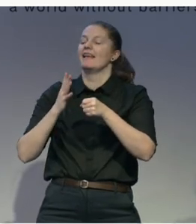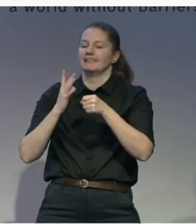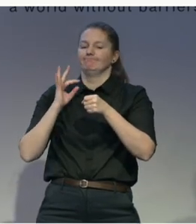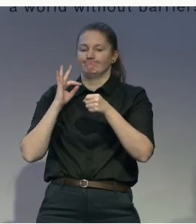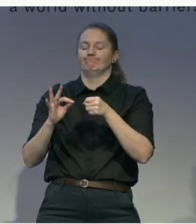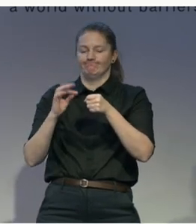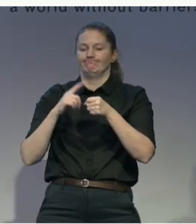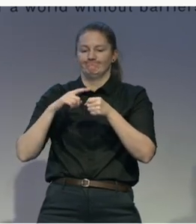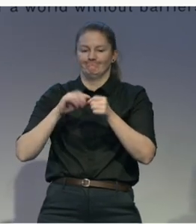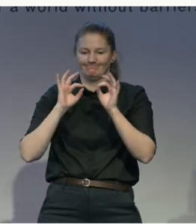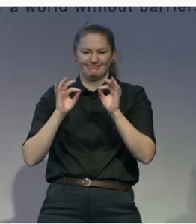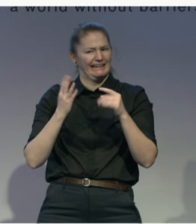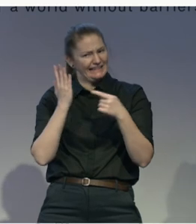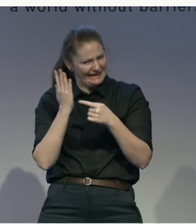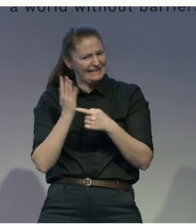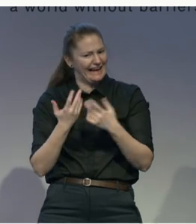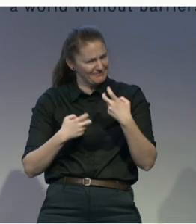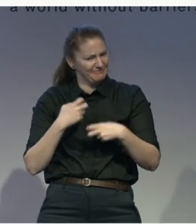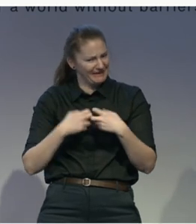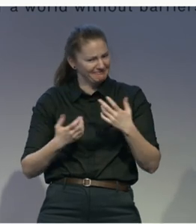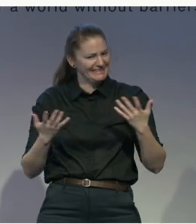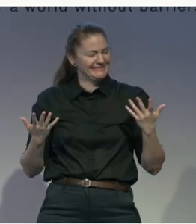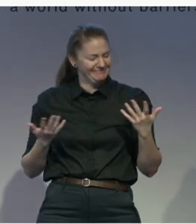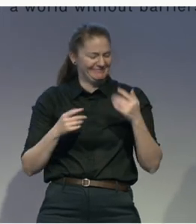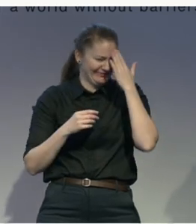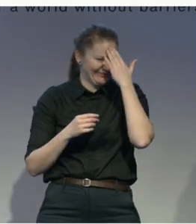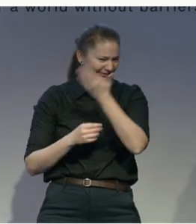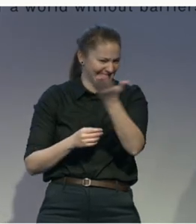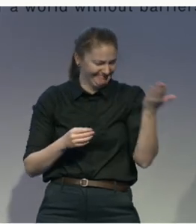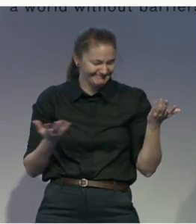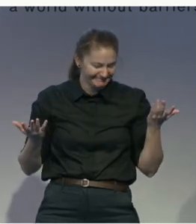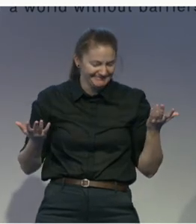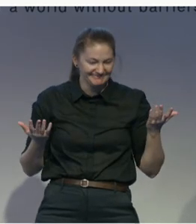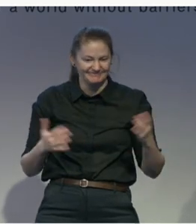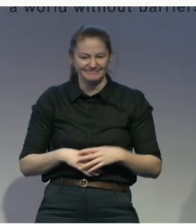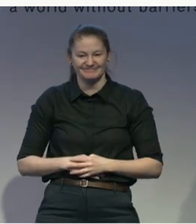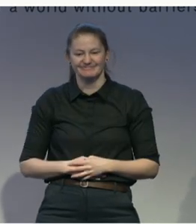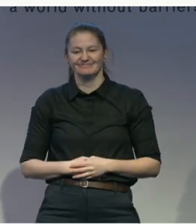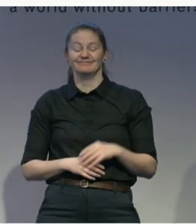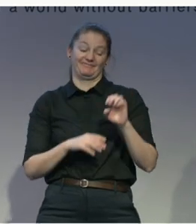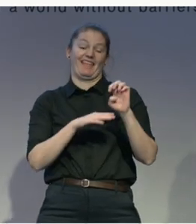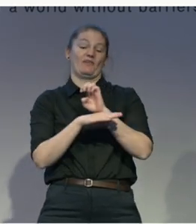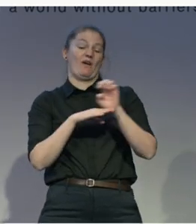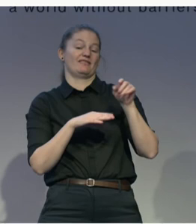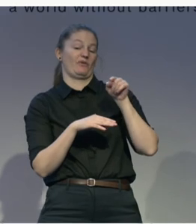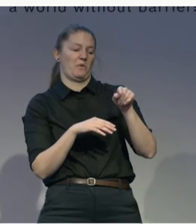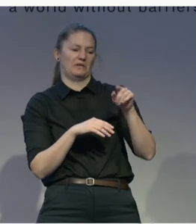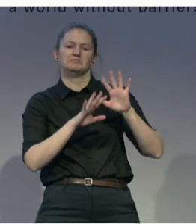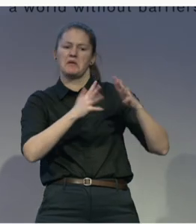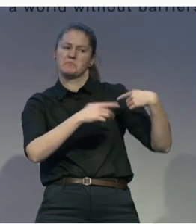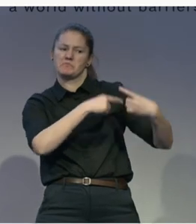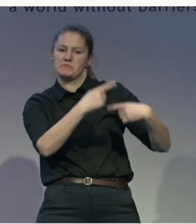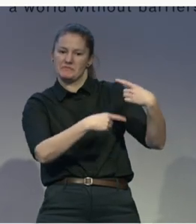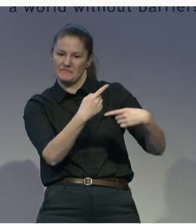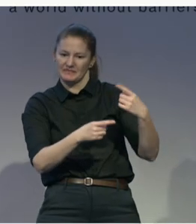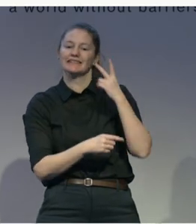technical problems for all of us are the same, I guess. So, in Ecuador, we heard that the main focus